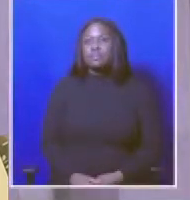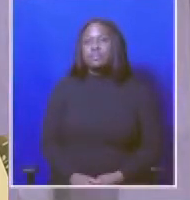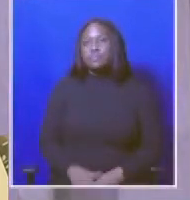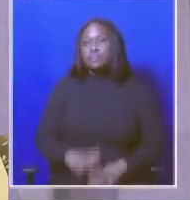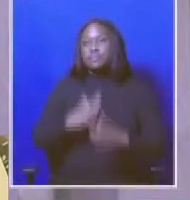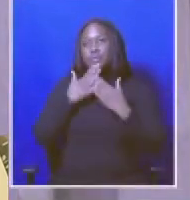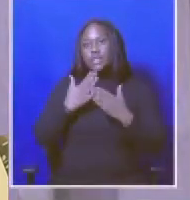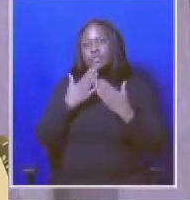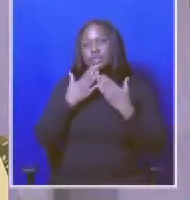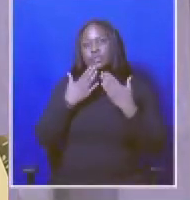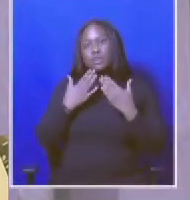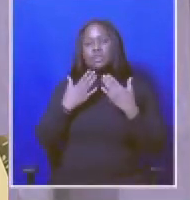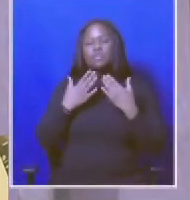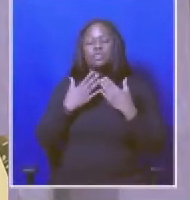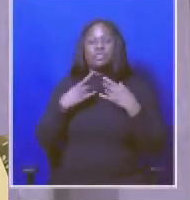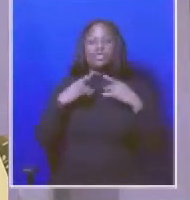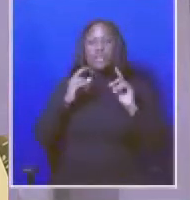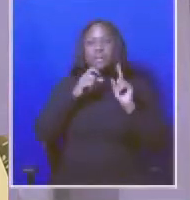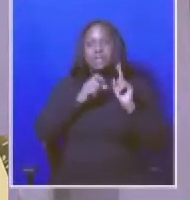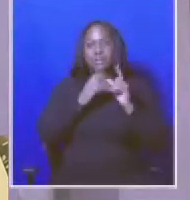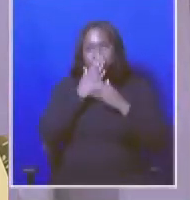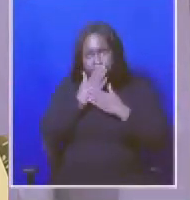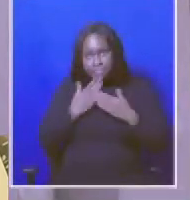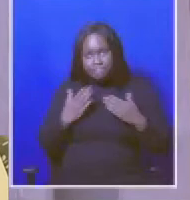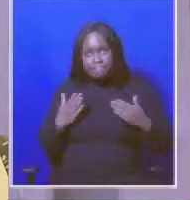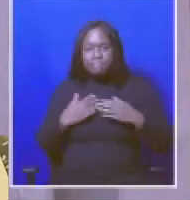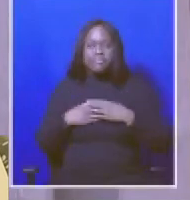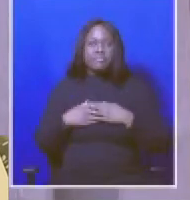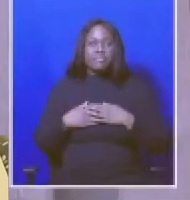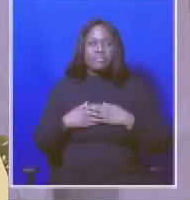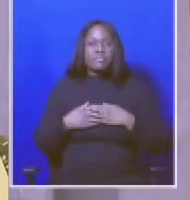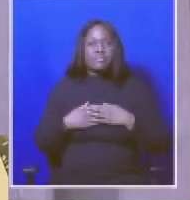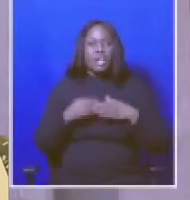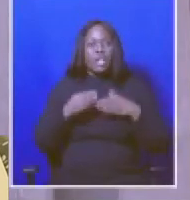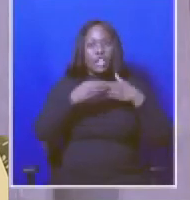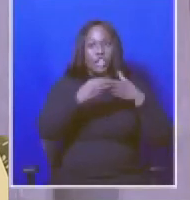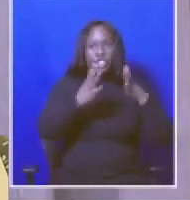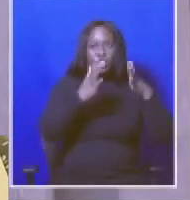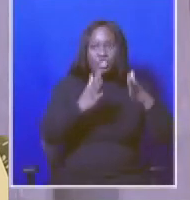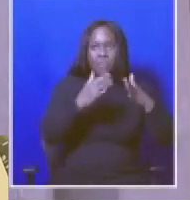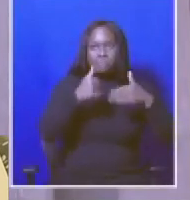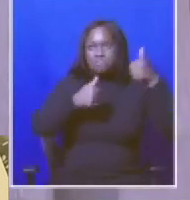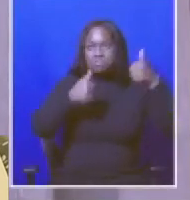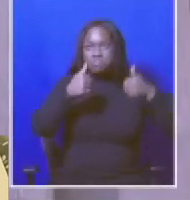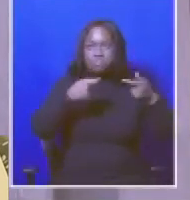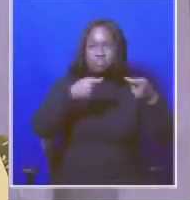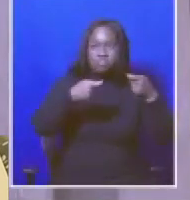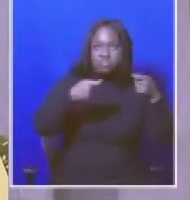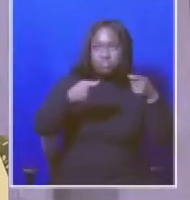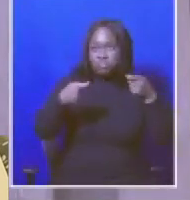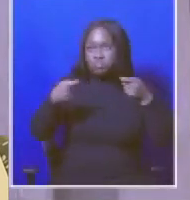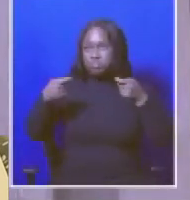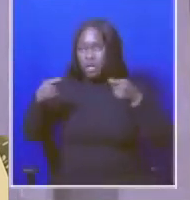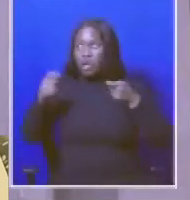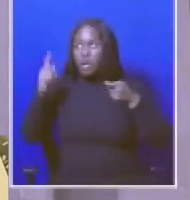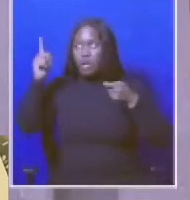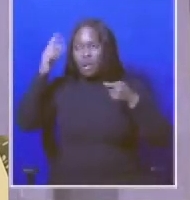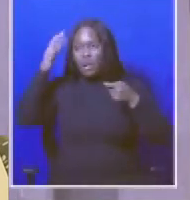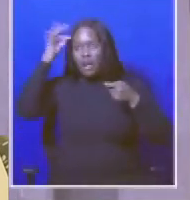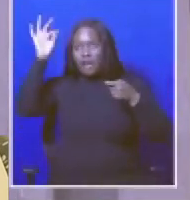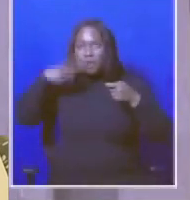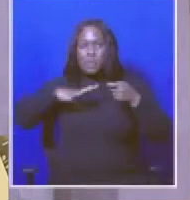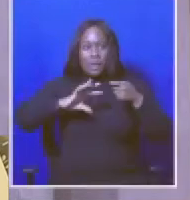Honorable Chairperson. The government is focusing on strengthening leadership and professionalization of the public